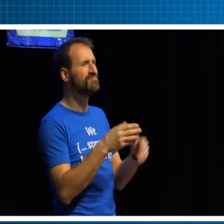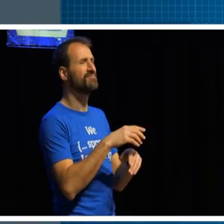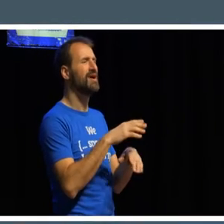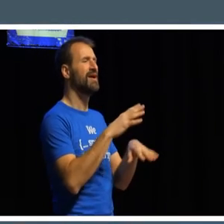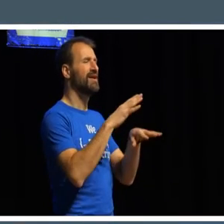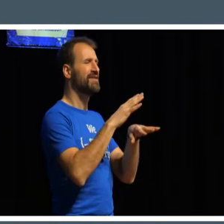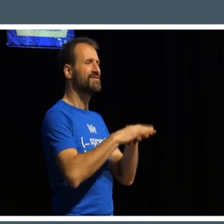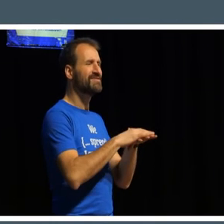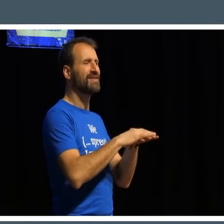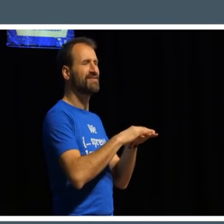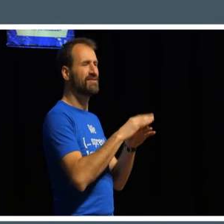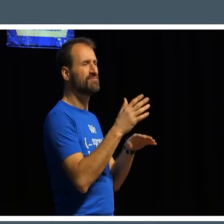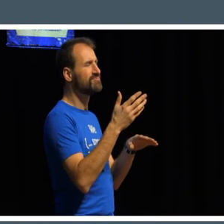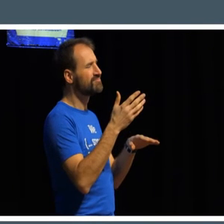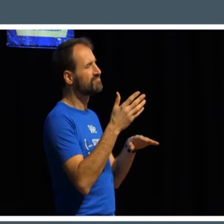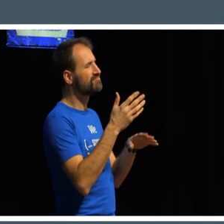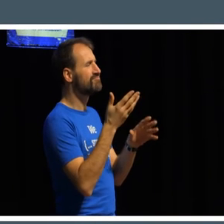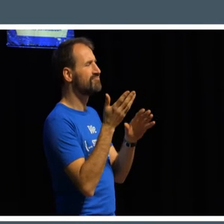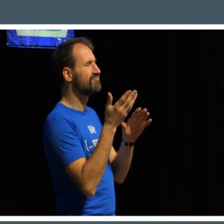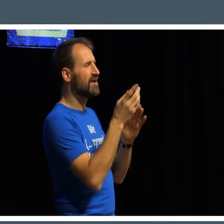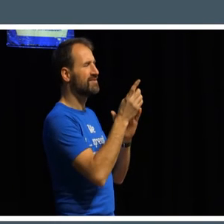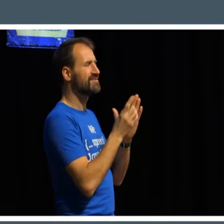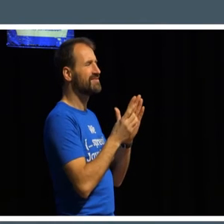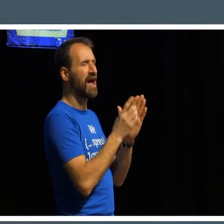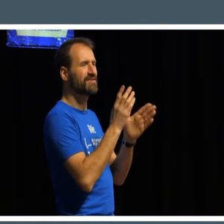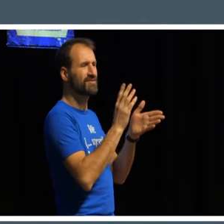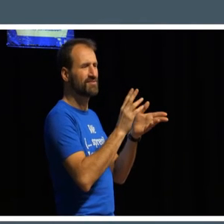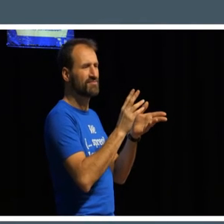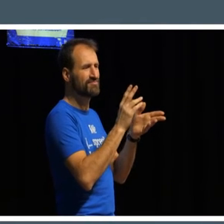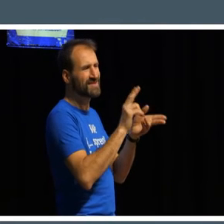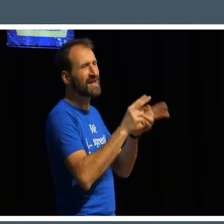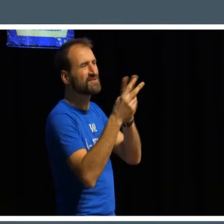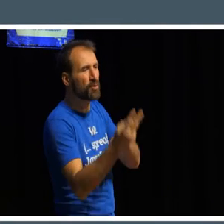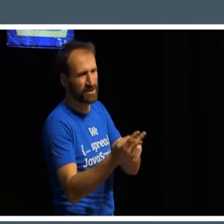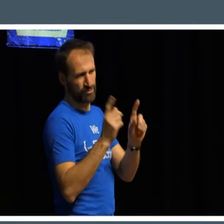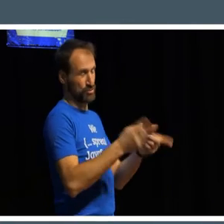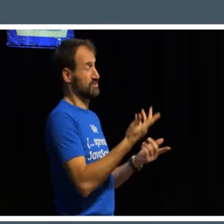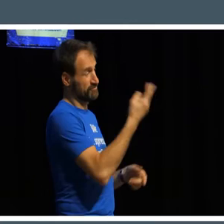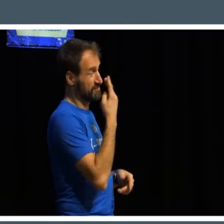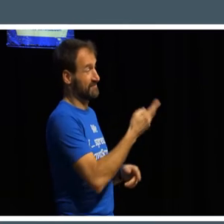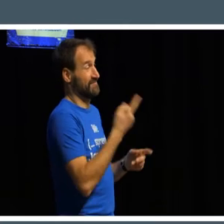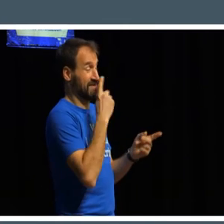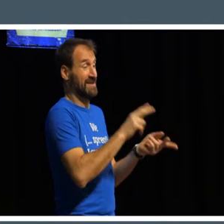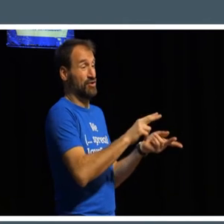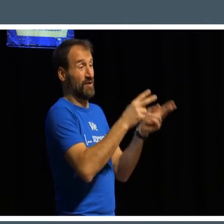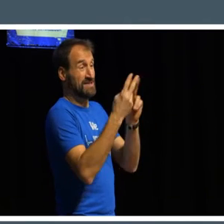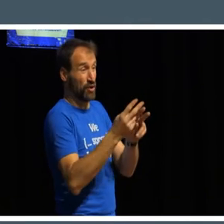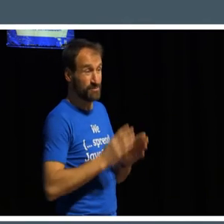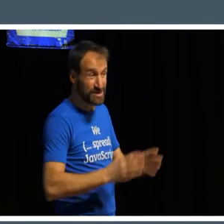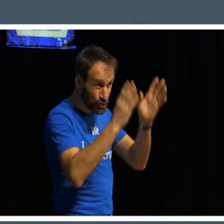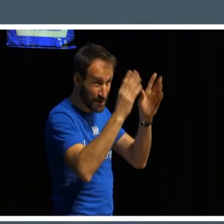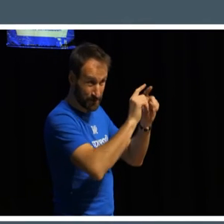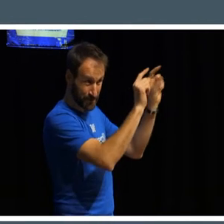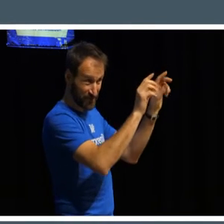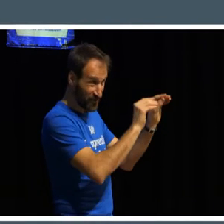back. In terms of code, they look like this. So new transform stream, and then you get functions that you pass in